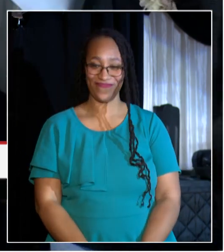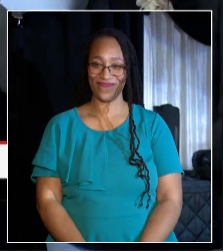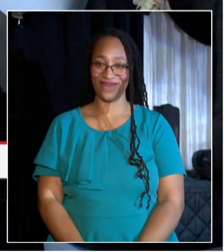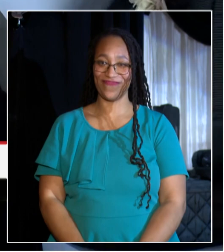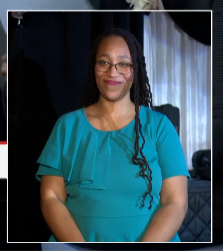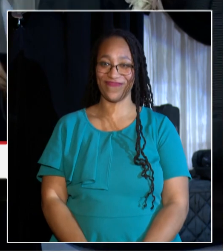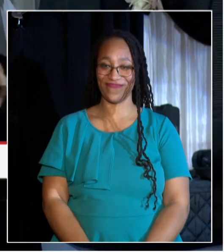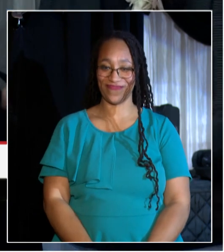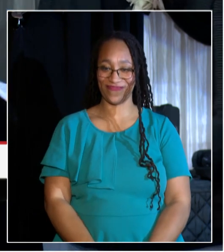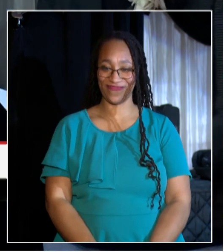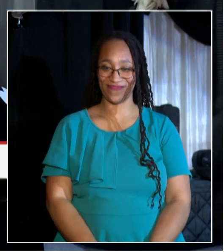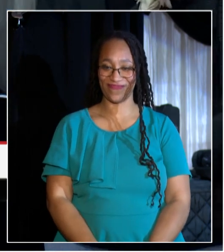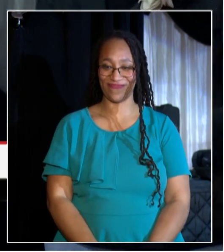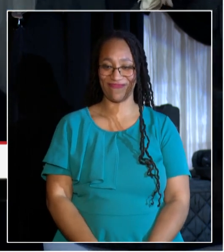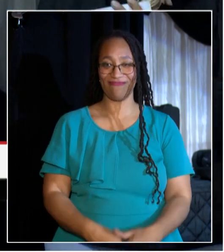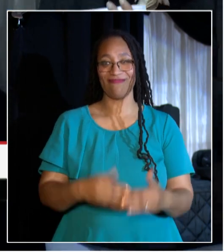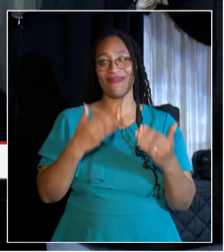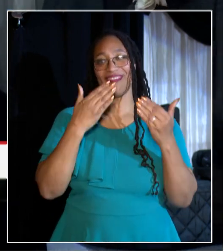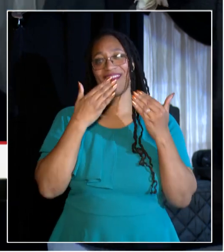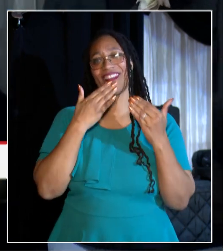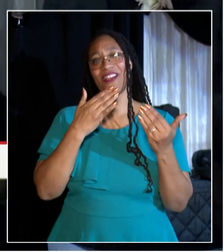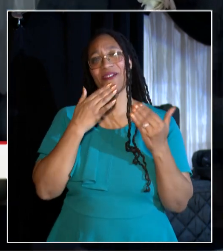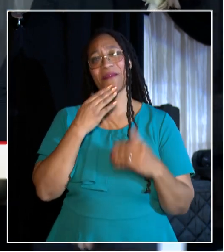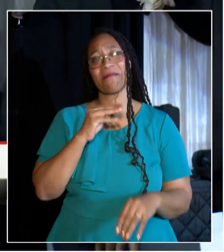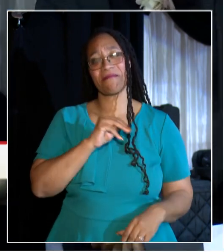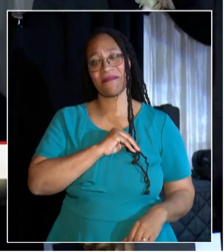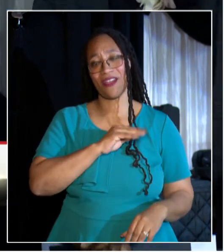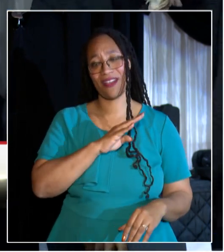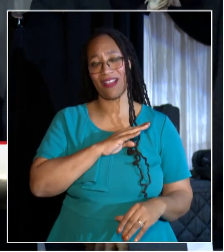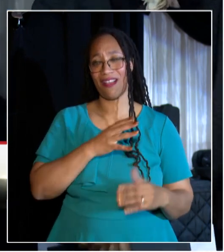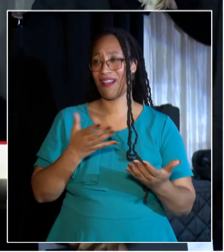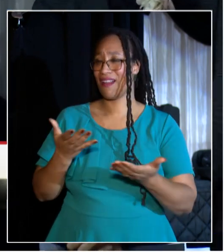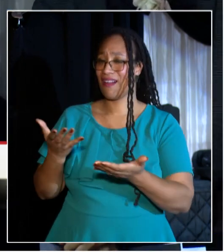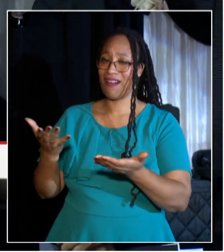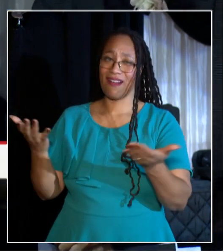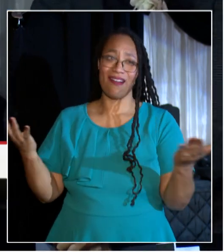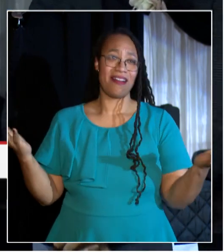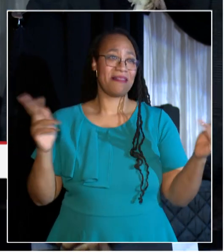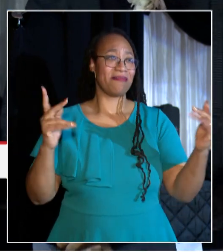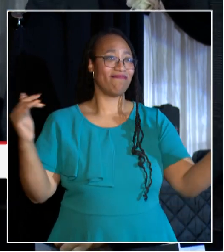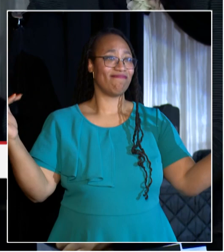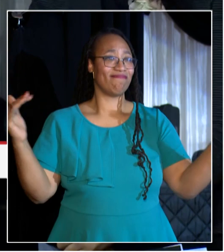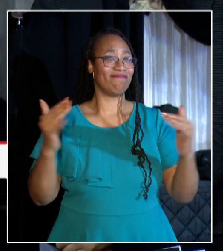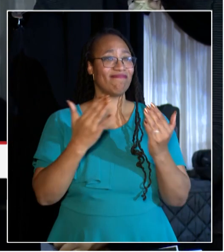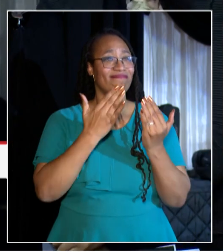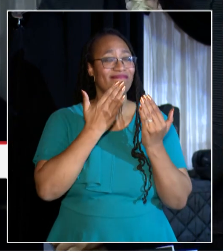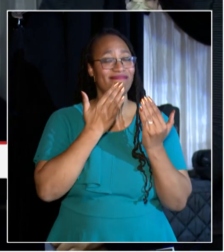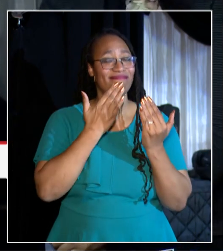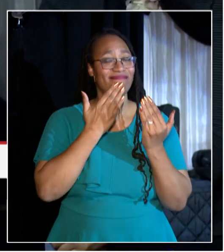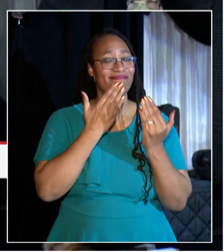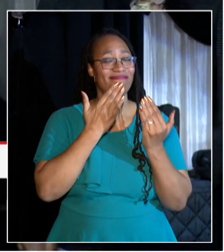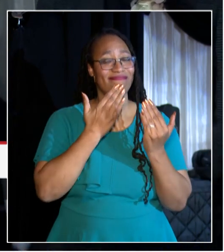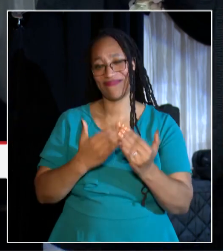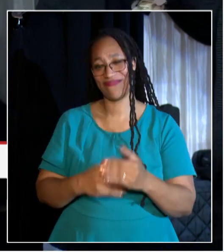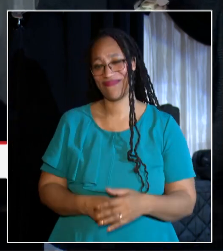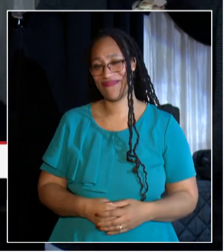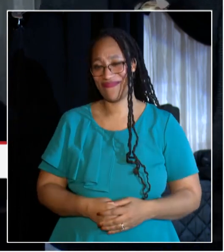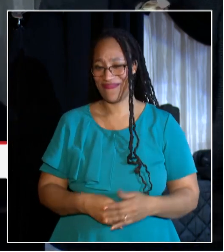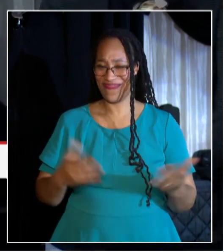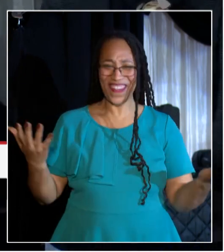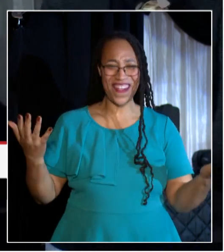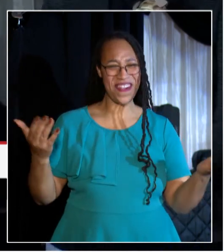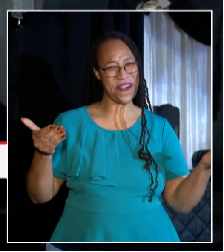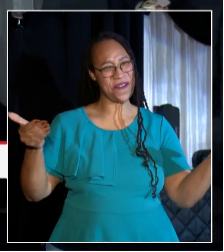Thank you, Madam Mayor, and good evening, everyone. Good evening. Welcome Black to the Carlisle Room. Isn't it lovely?